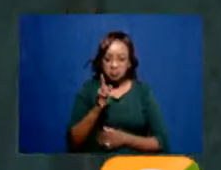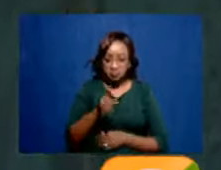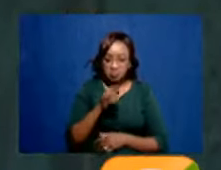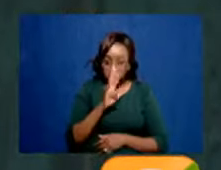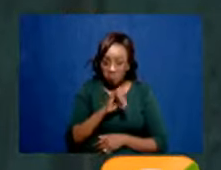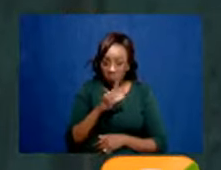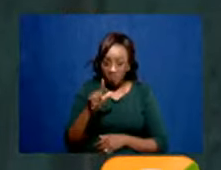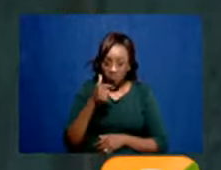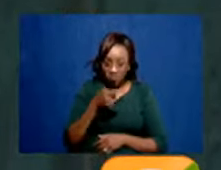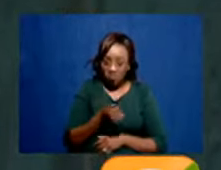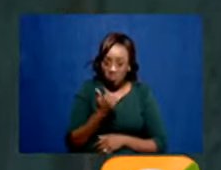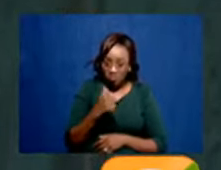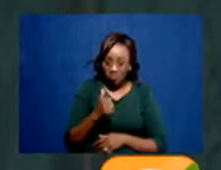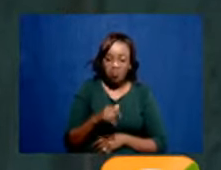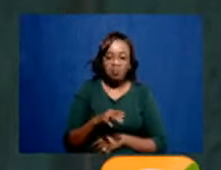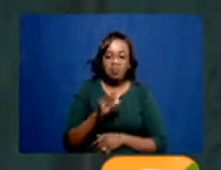why